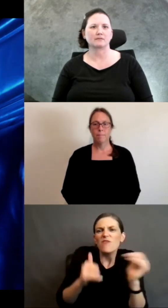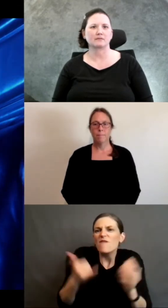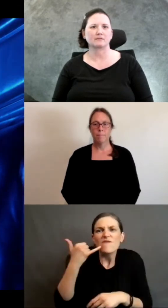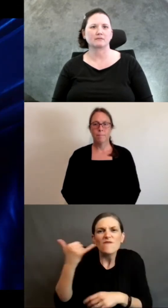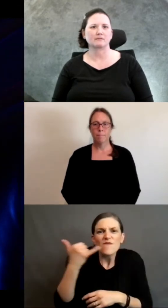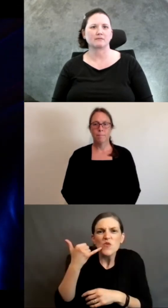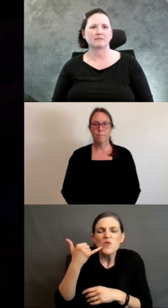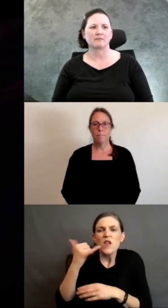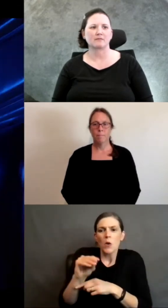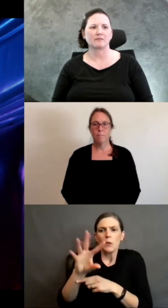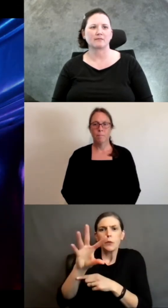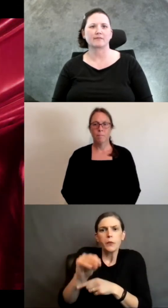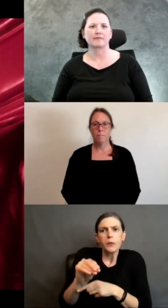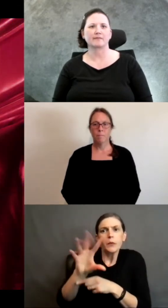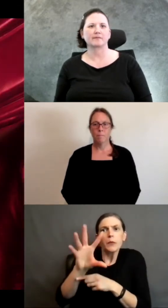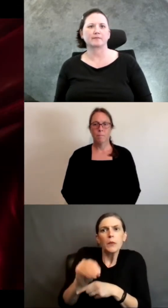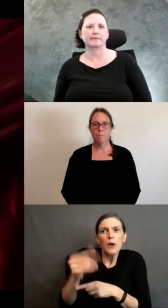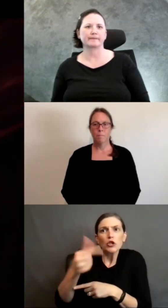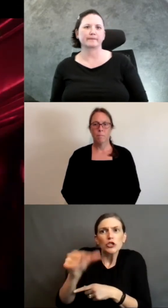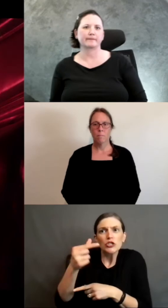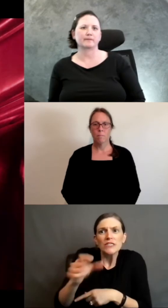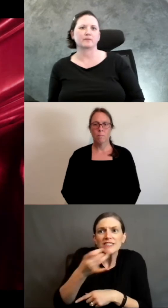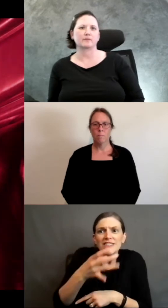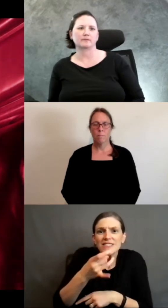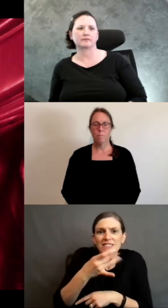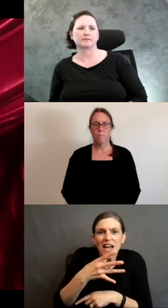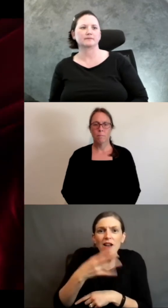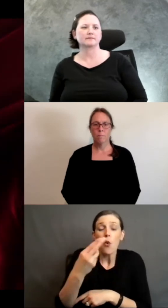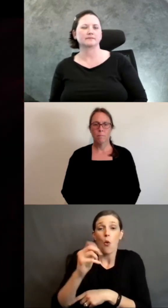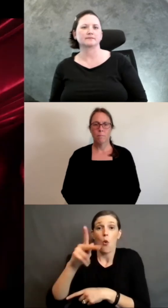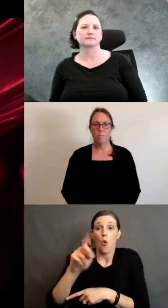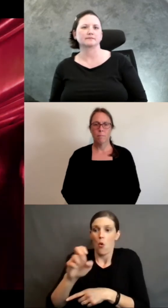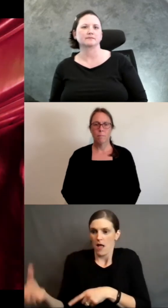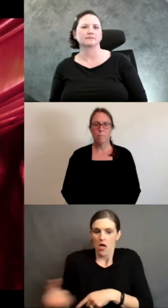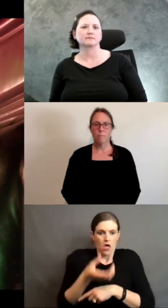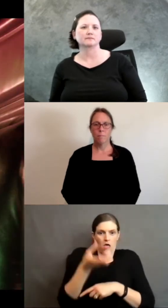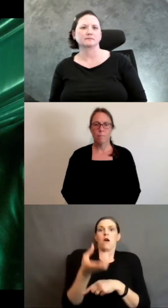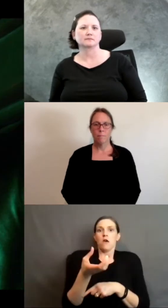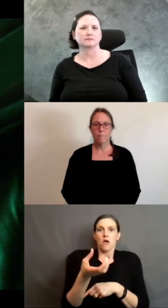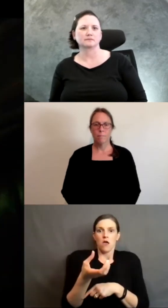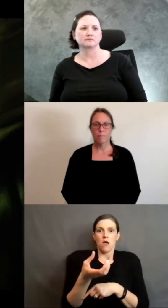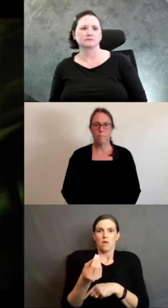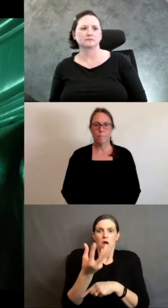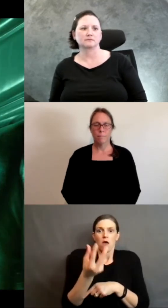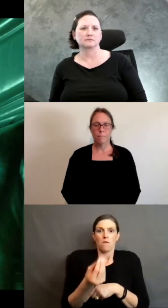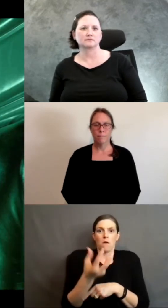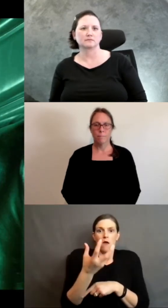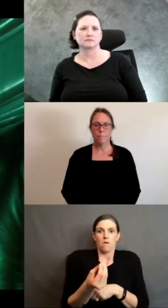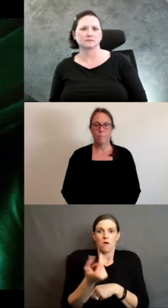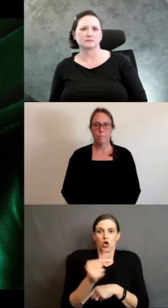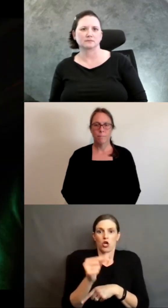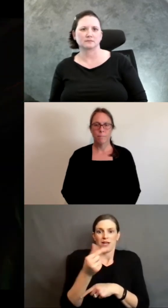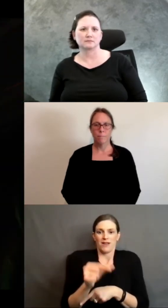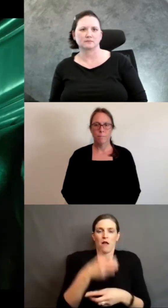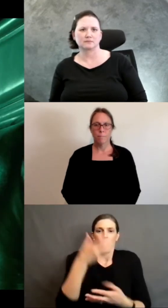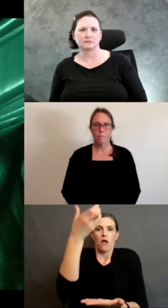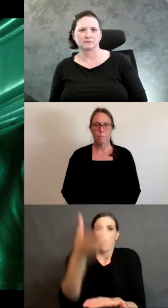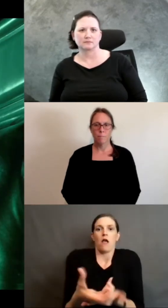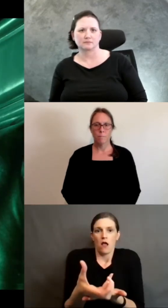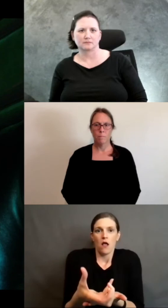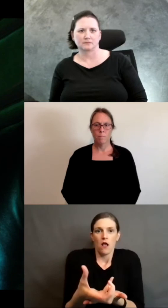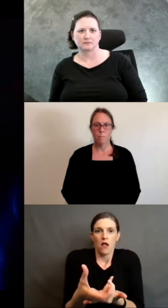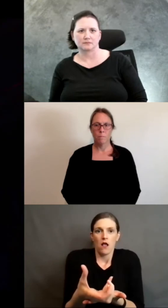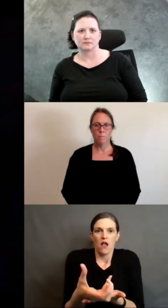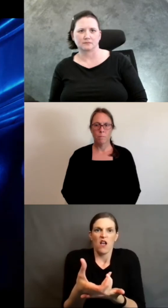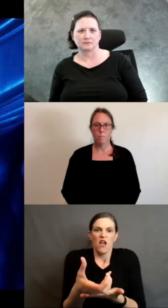flashing green light. Hope brings it from behind the couch. She puts it on the ground. She raises